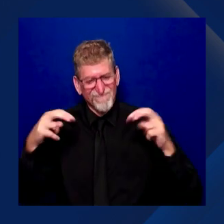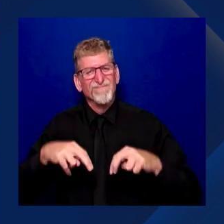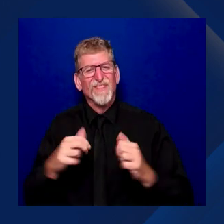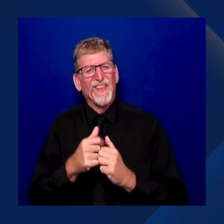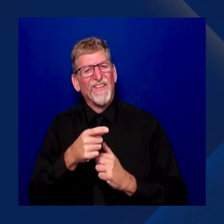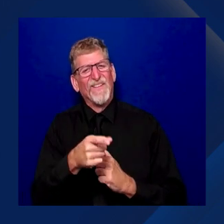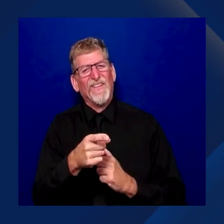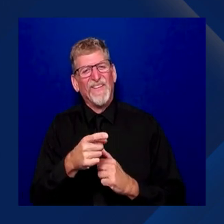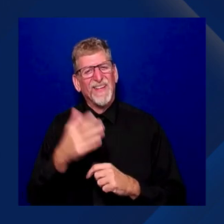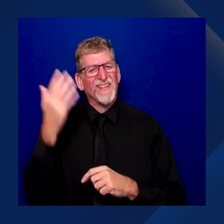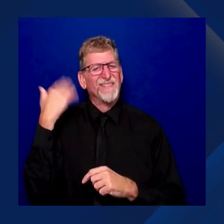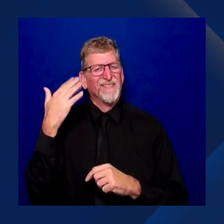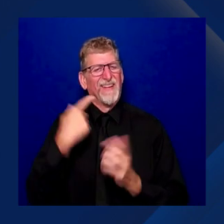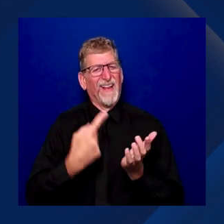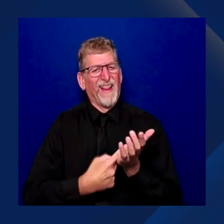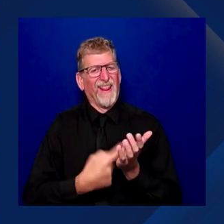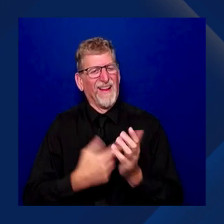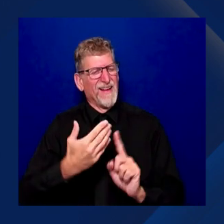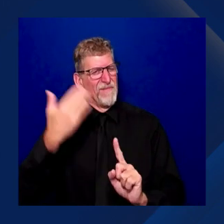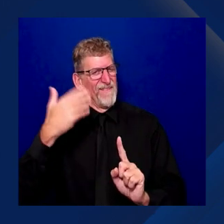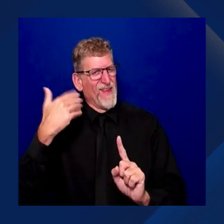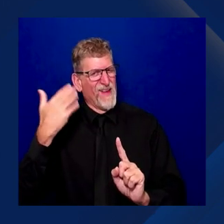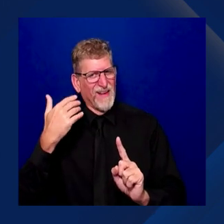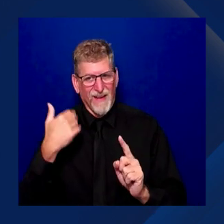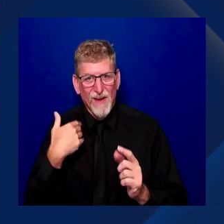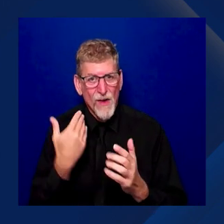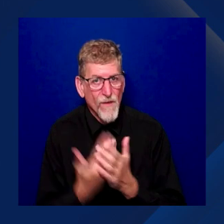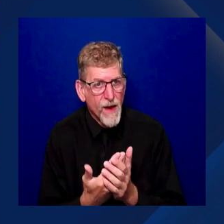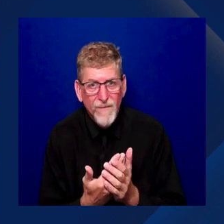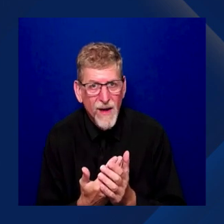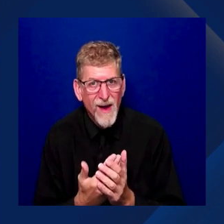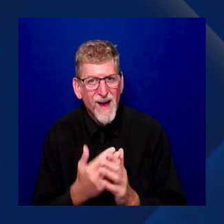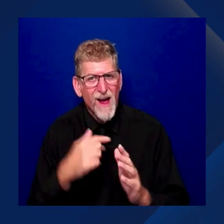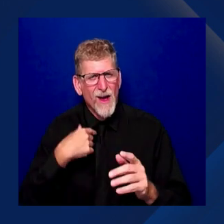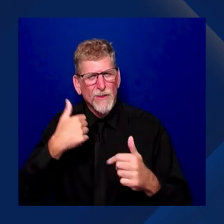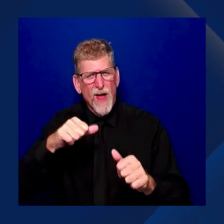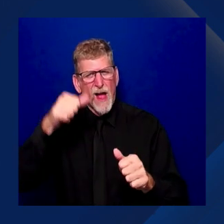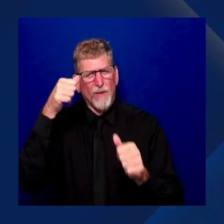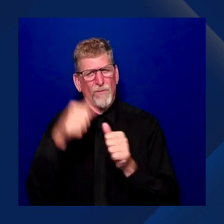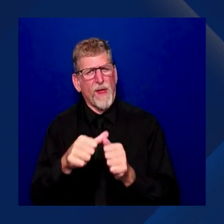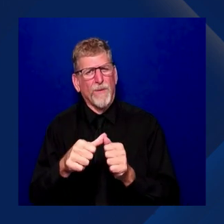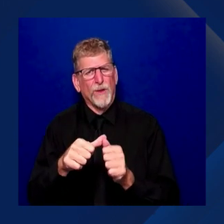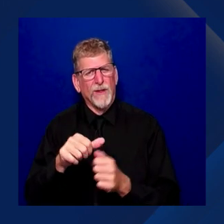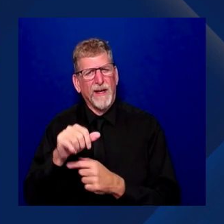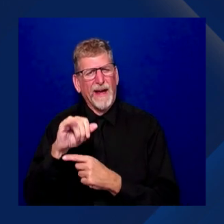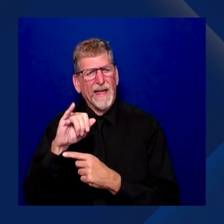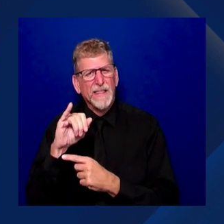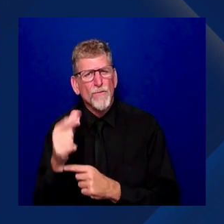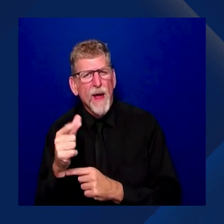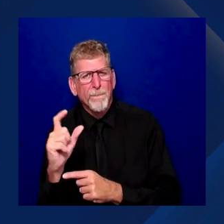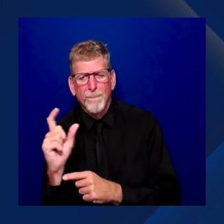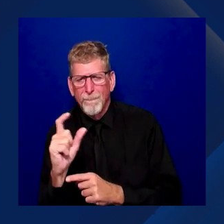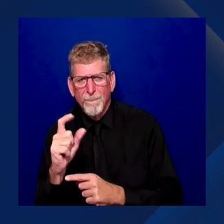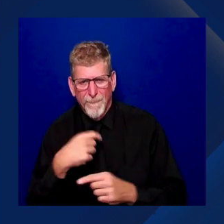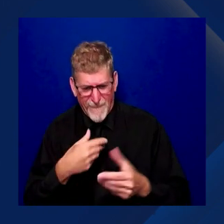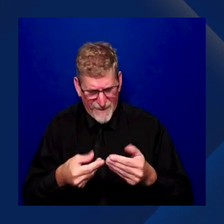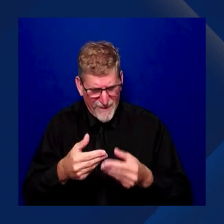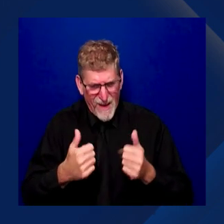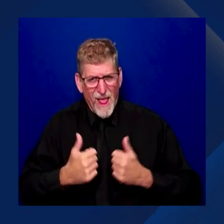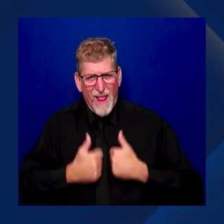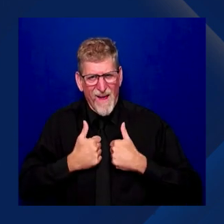very beginning of COVID, and we tried to do an Instagram Live, and I couldn't figure out how to work it. We were all trying to figure it